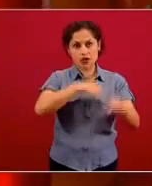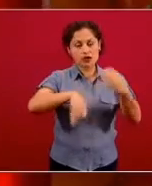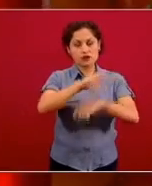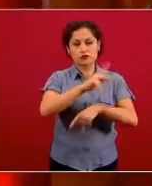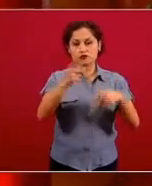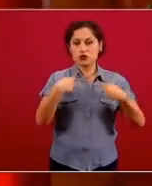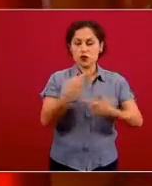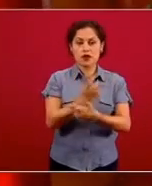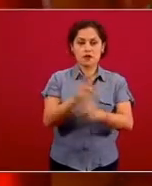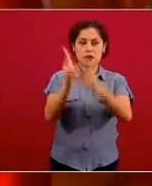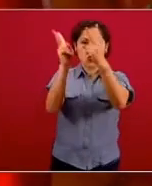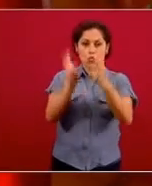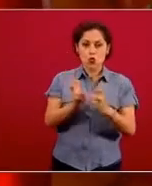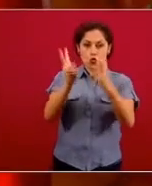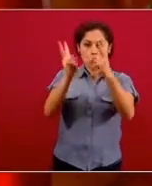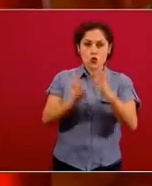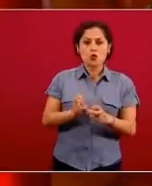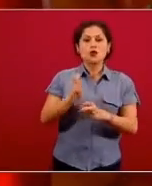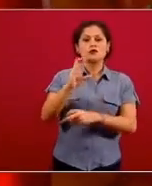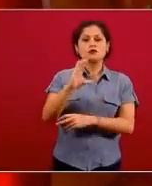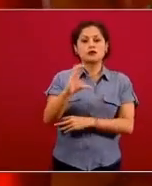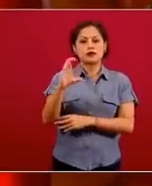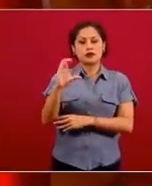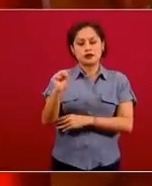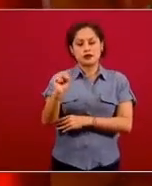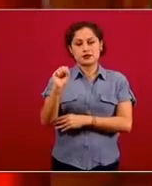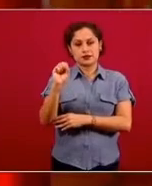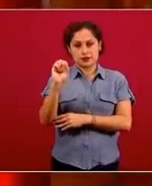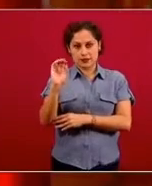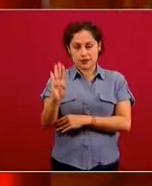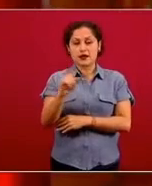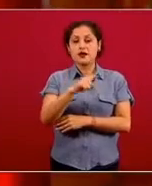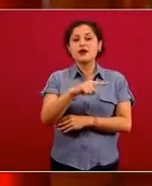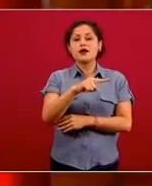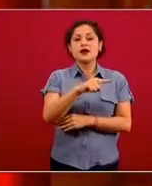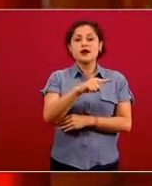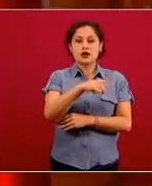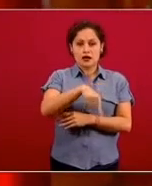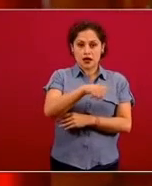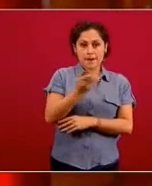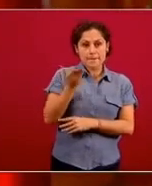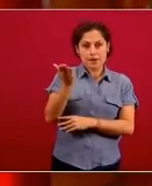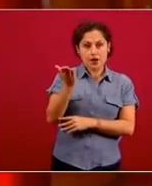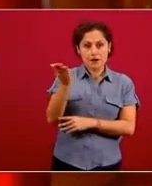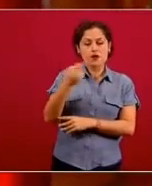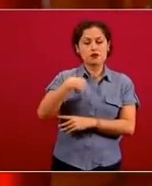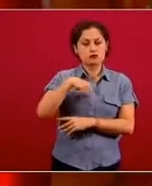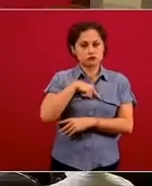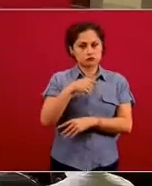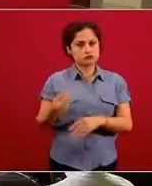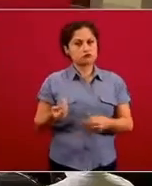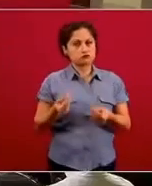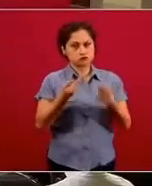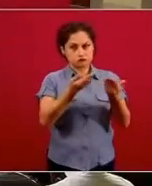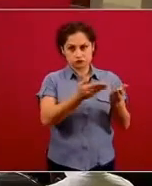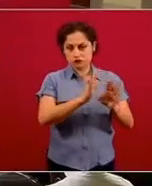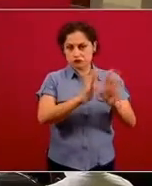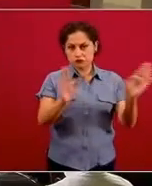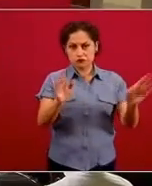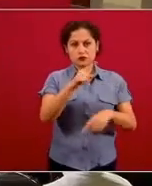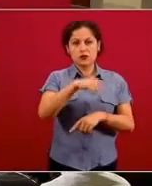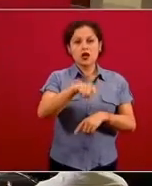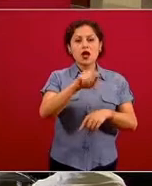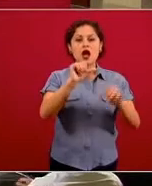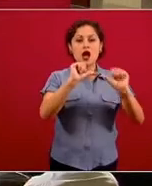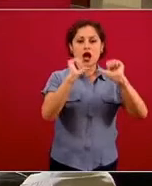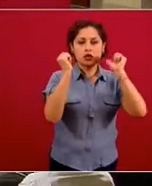This is how we're going to be sharing an open information, open data website that all of